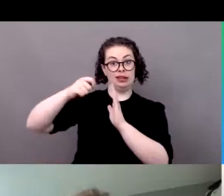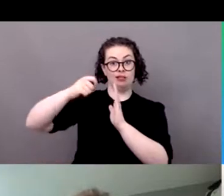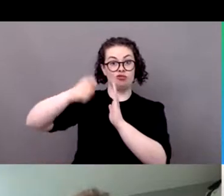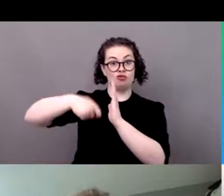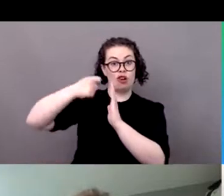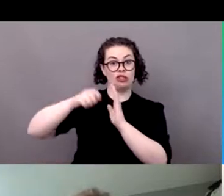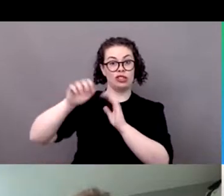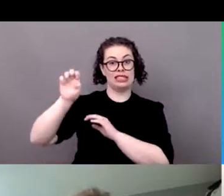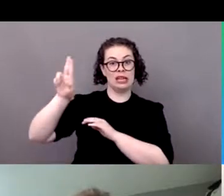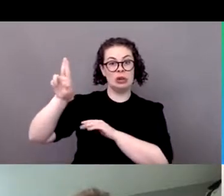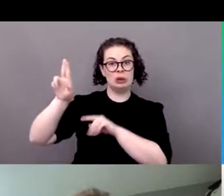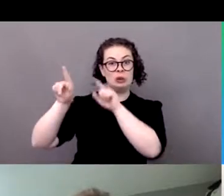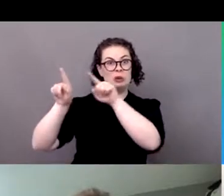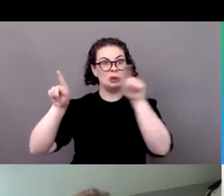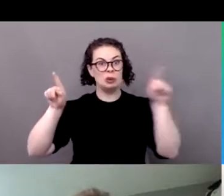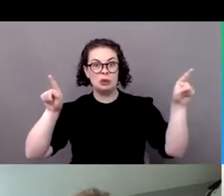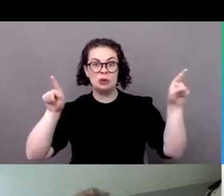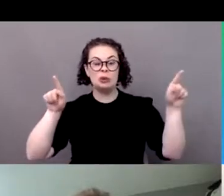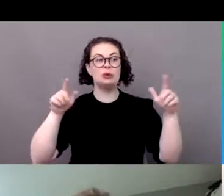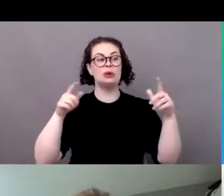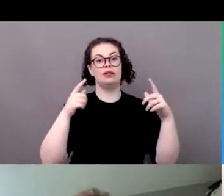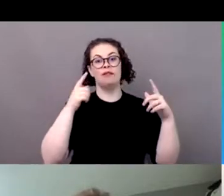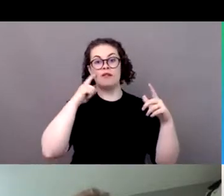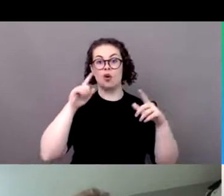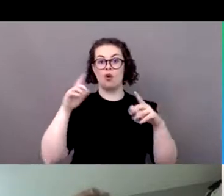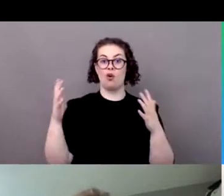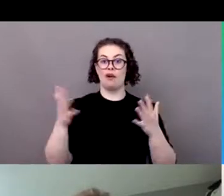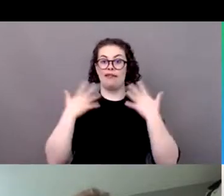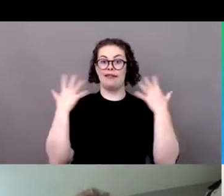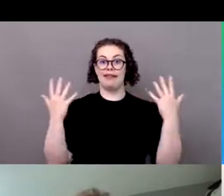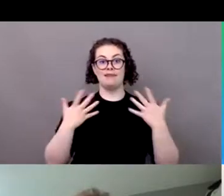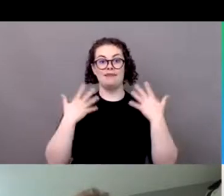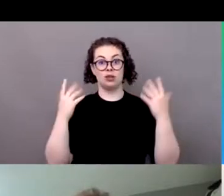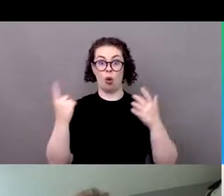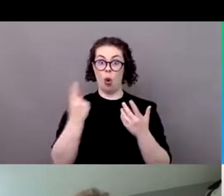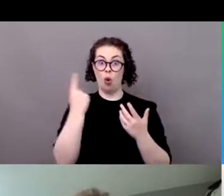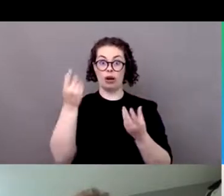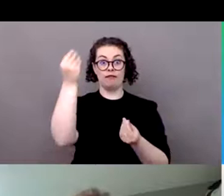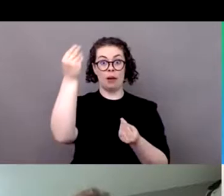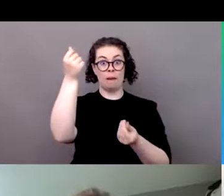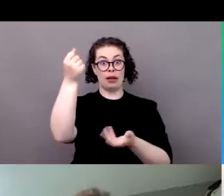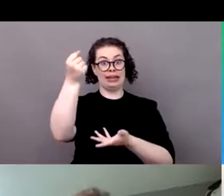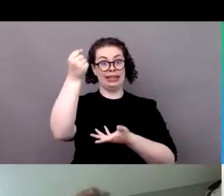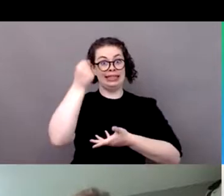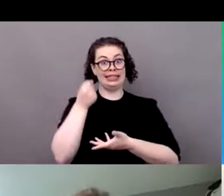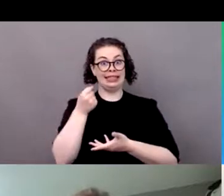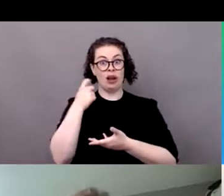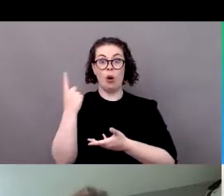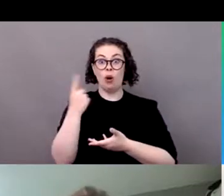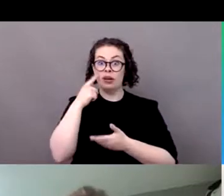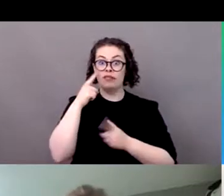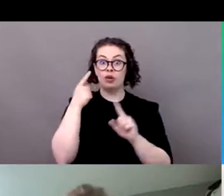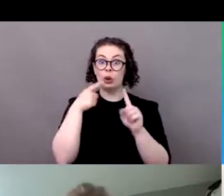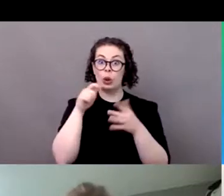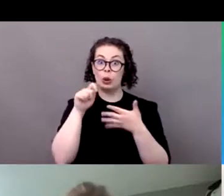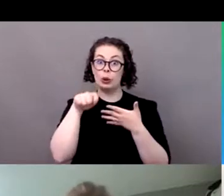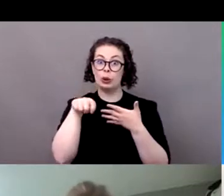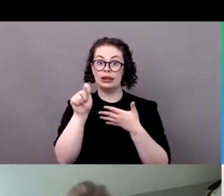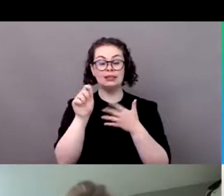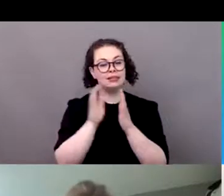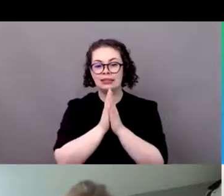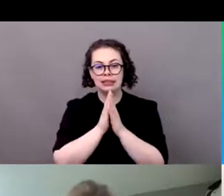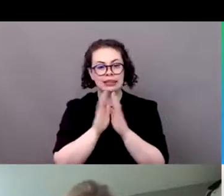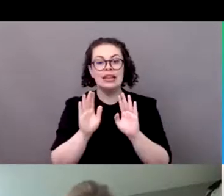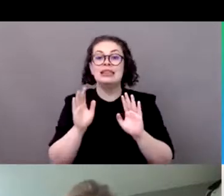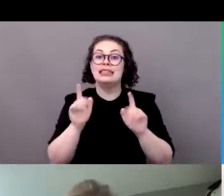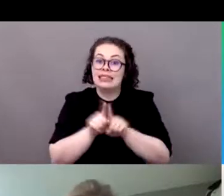a general level, is not only for the funds received and for the very good objectives that we can reach, but is also for the